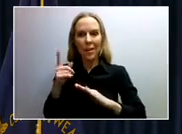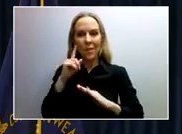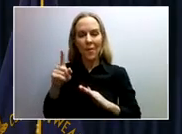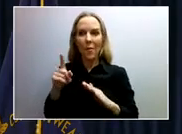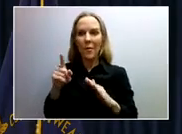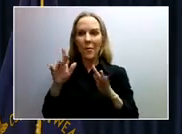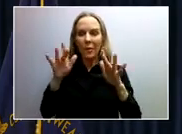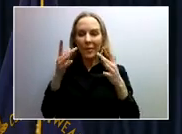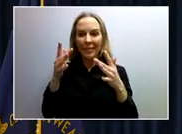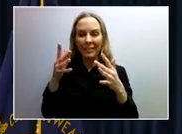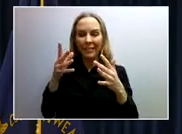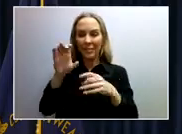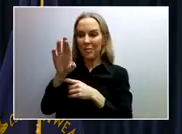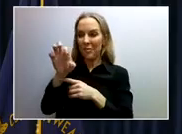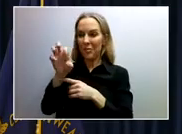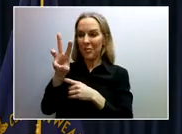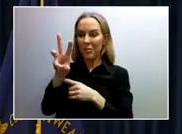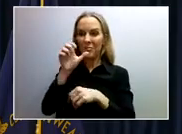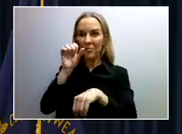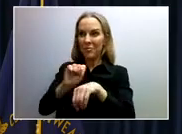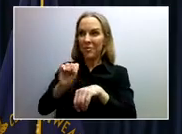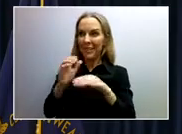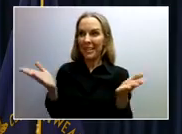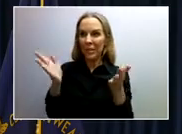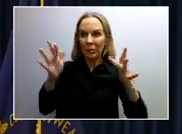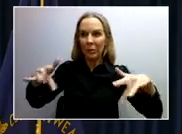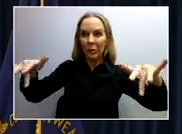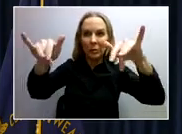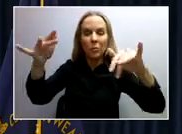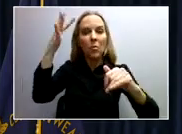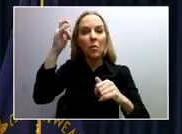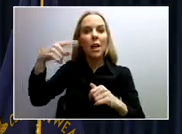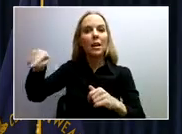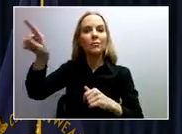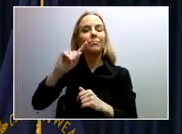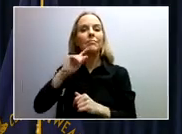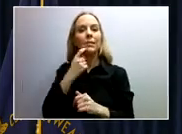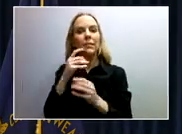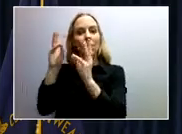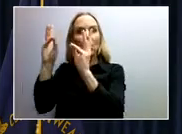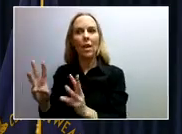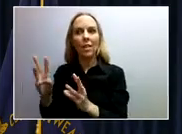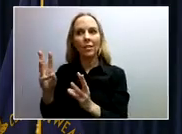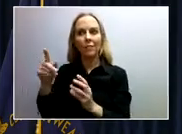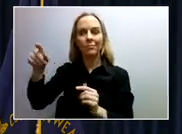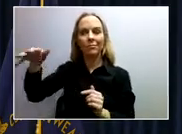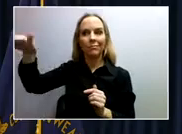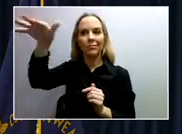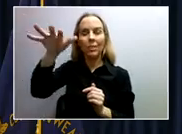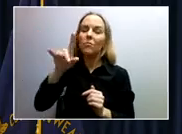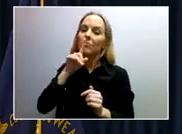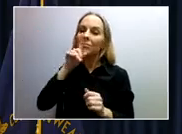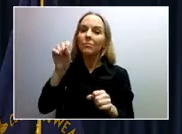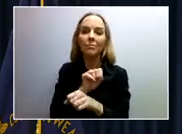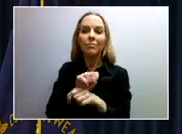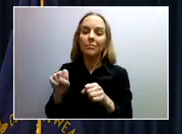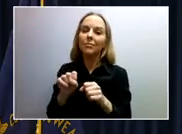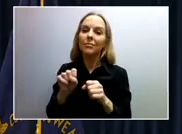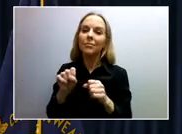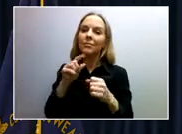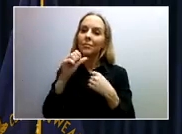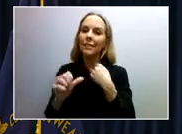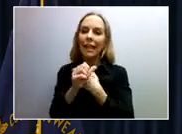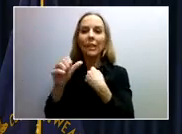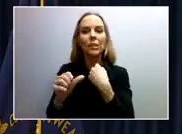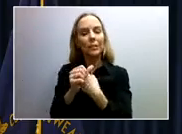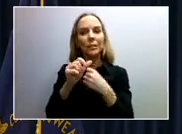today because the severe weather that is out there right now is both real and dangerous. Snow